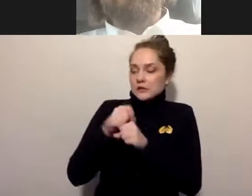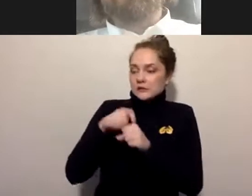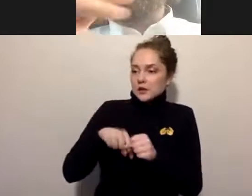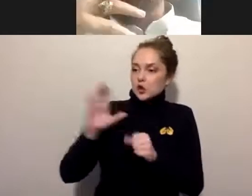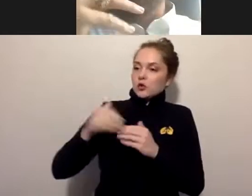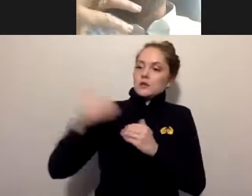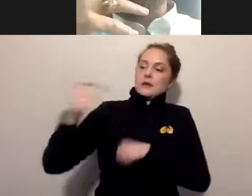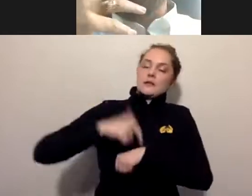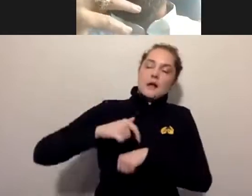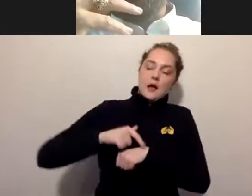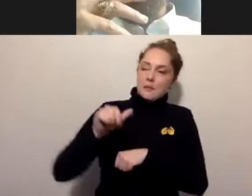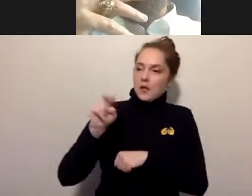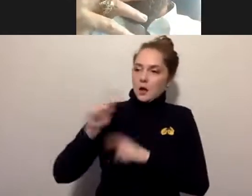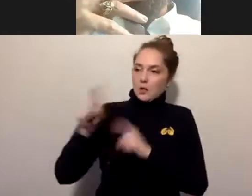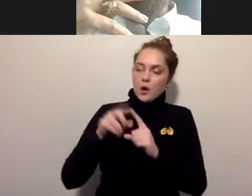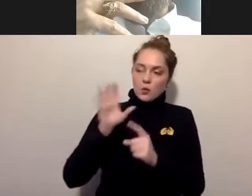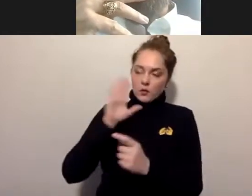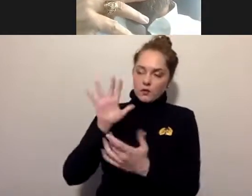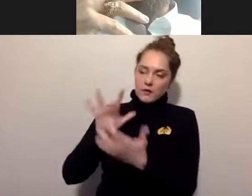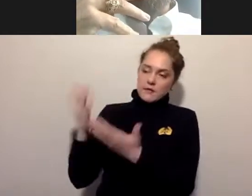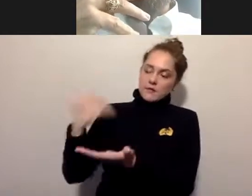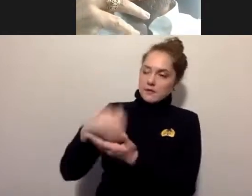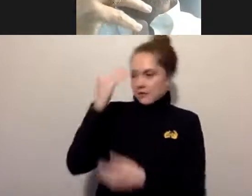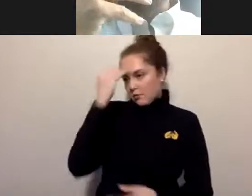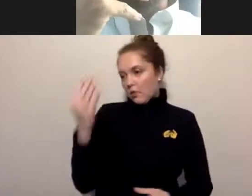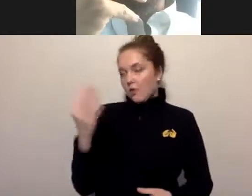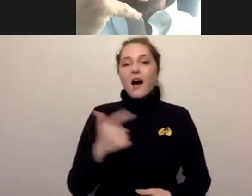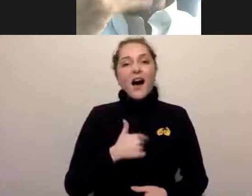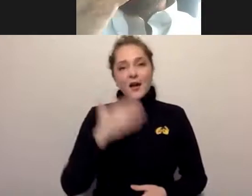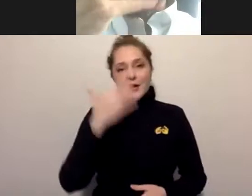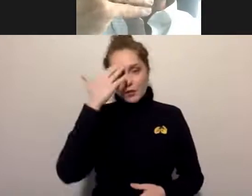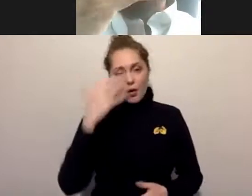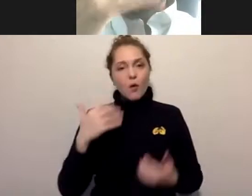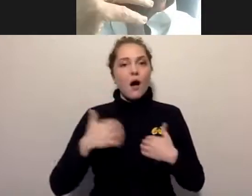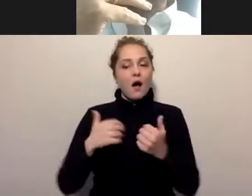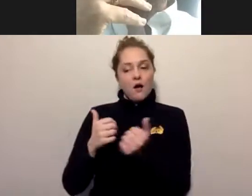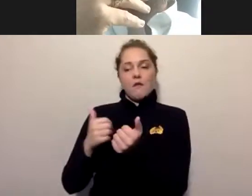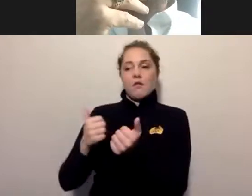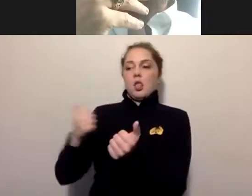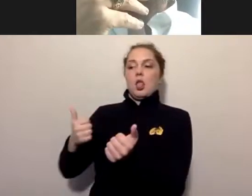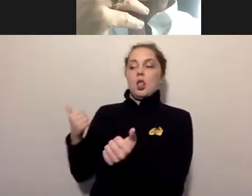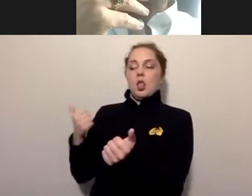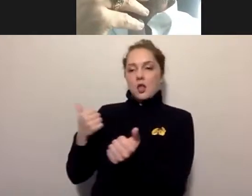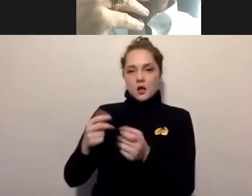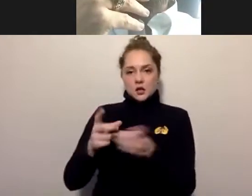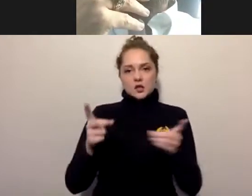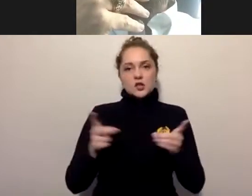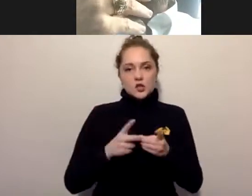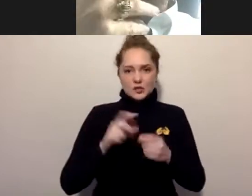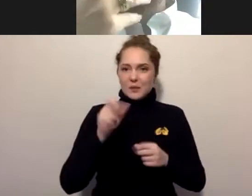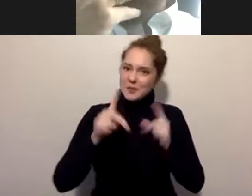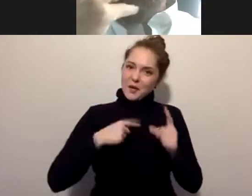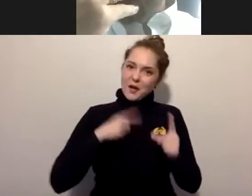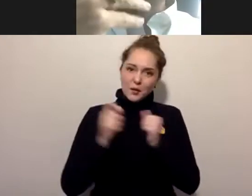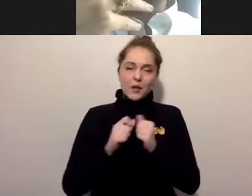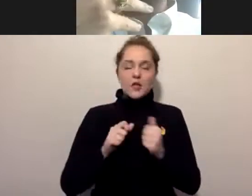next timeline for when you're going to hear back from us. And I know that there's been a backlog in District 10, or at least folks that I've spoken with who